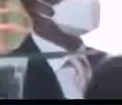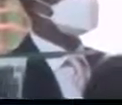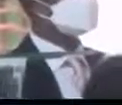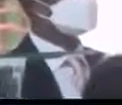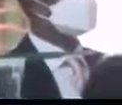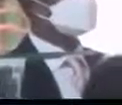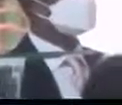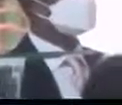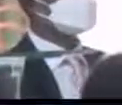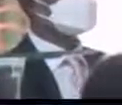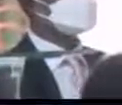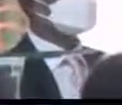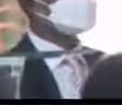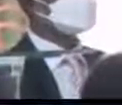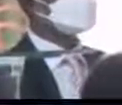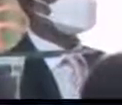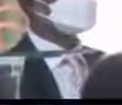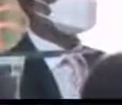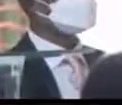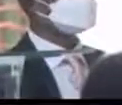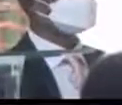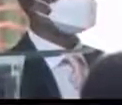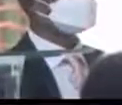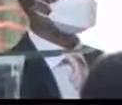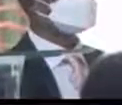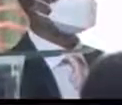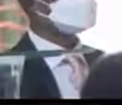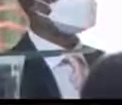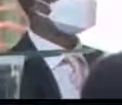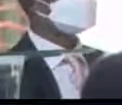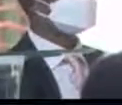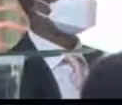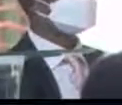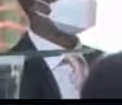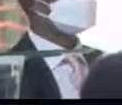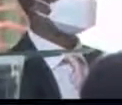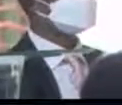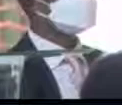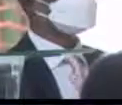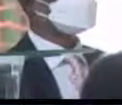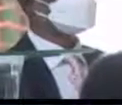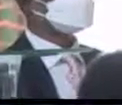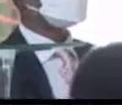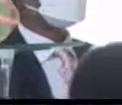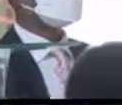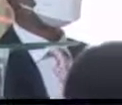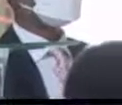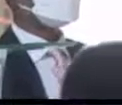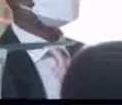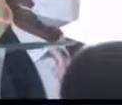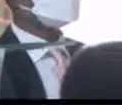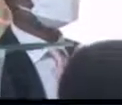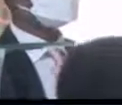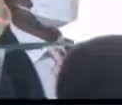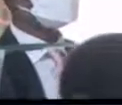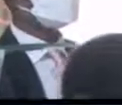to the sovereign, it's a command to the constituted organs, which is really what a constitution is. So it is commanding all of